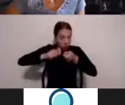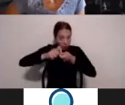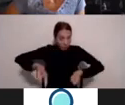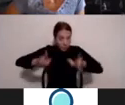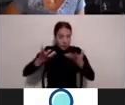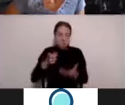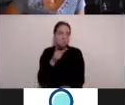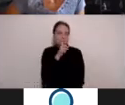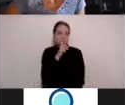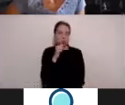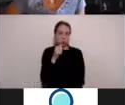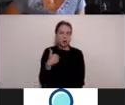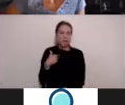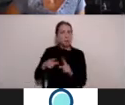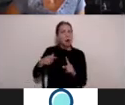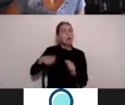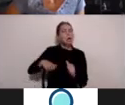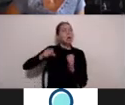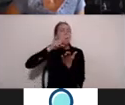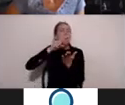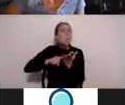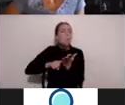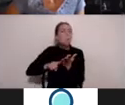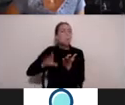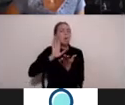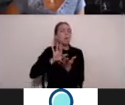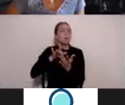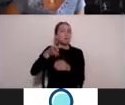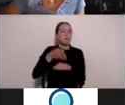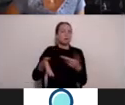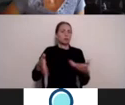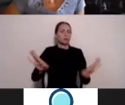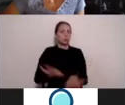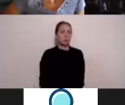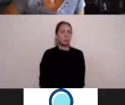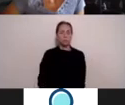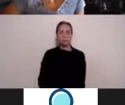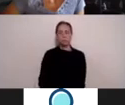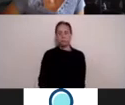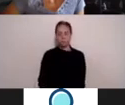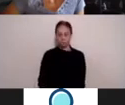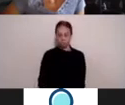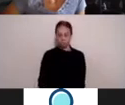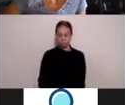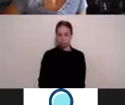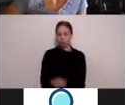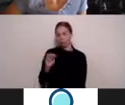would be happy to do a little research and get in touch with you on that specifically. Okay. Can ahead. I